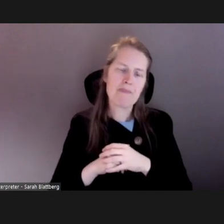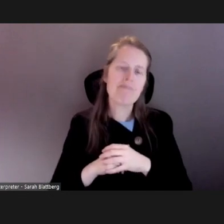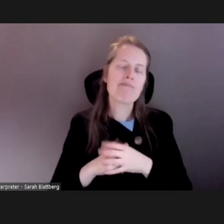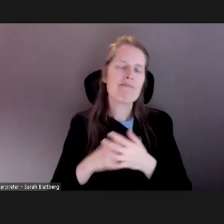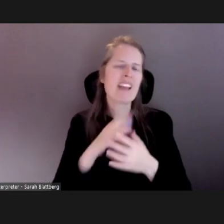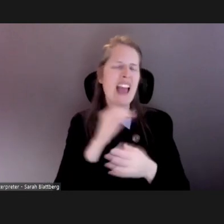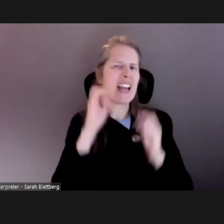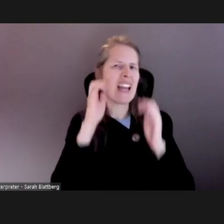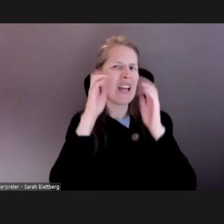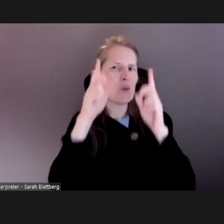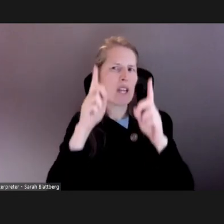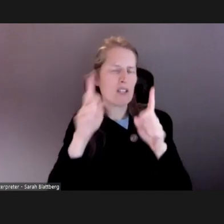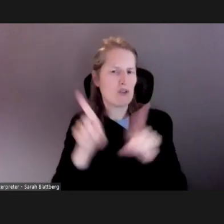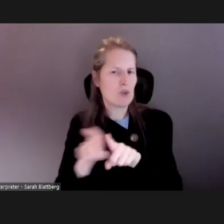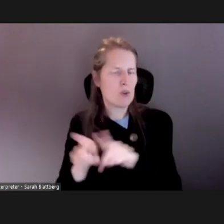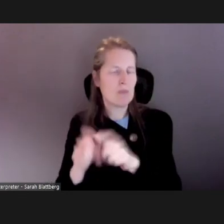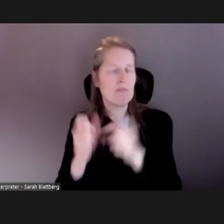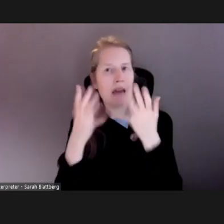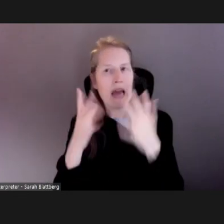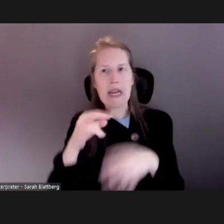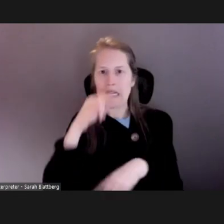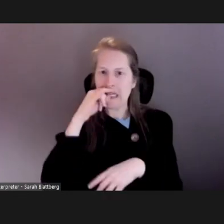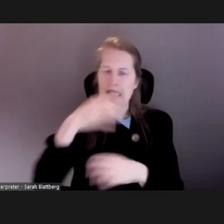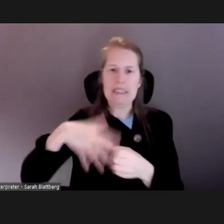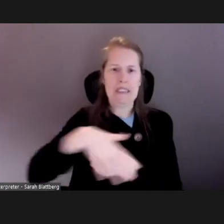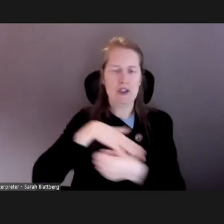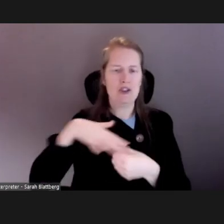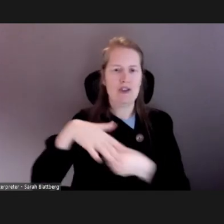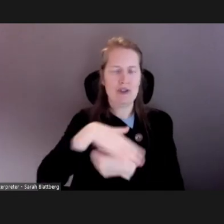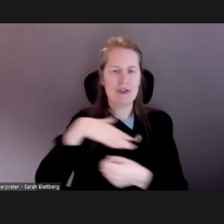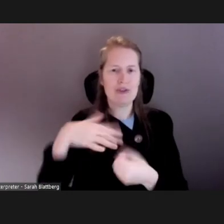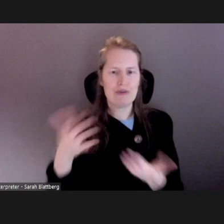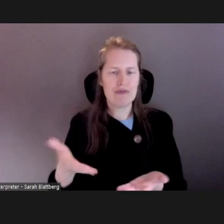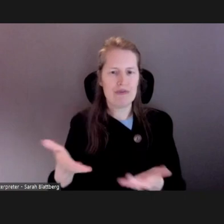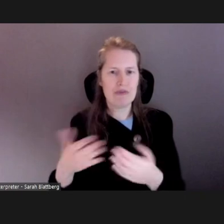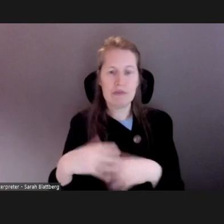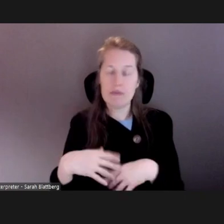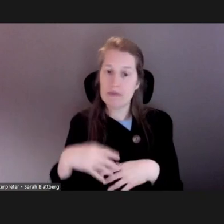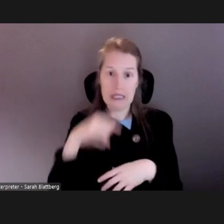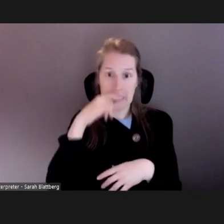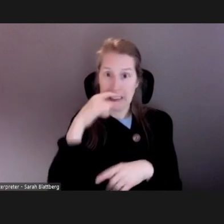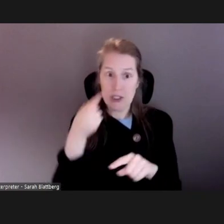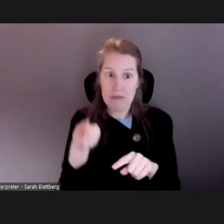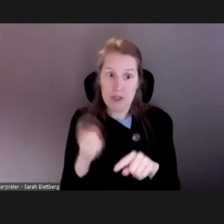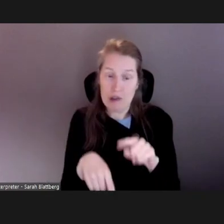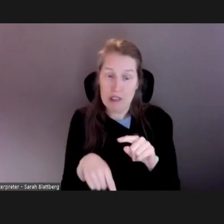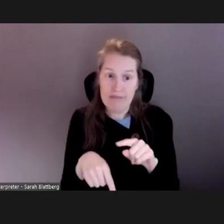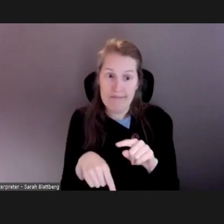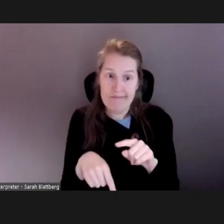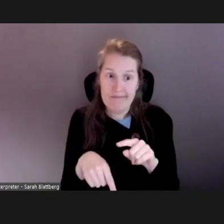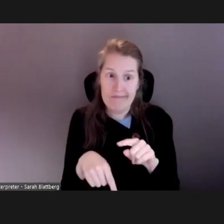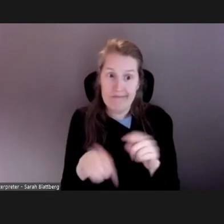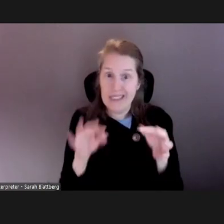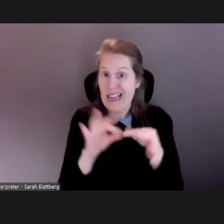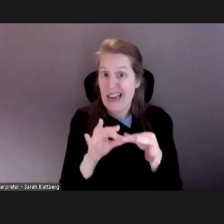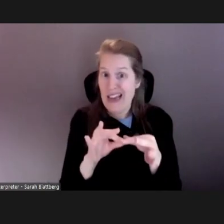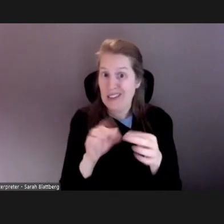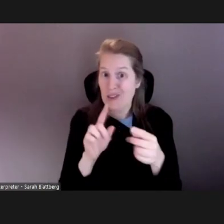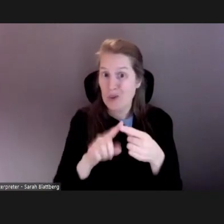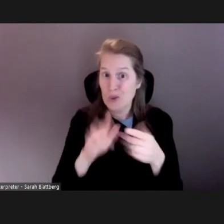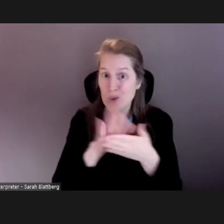too. There's a lot of kids, and so kids were not able to connect with their